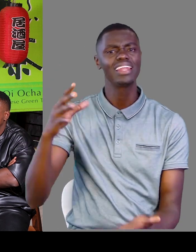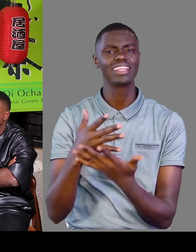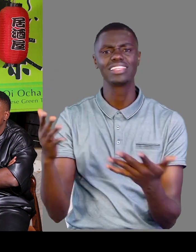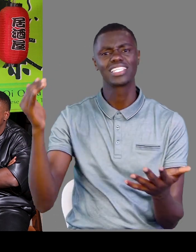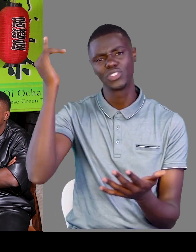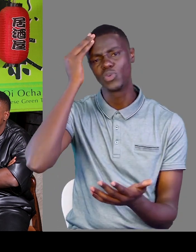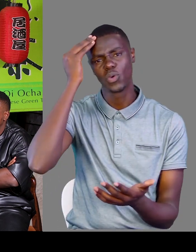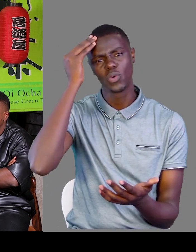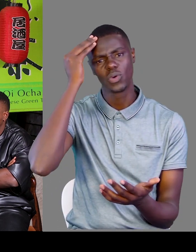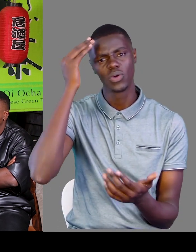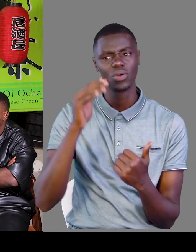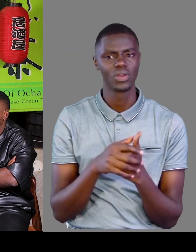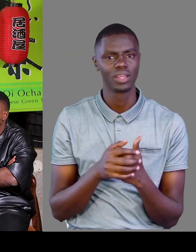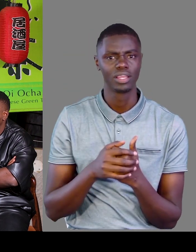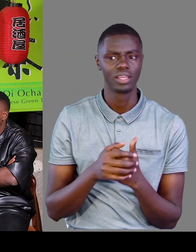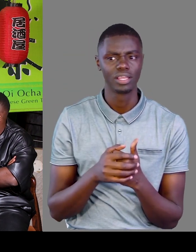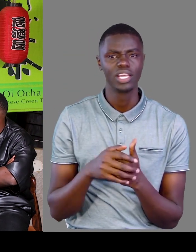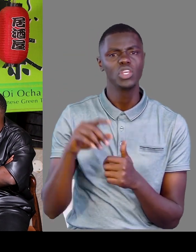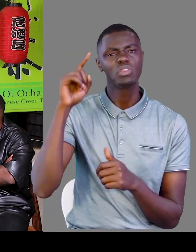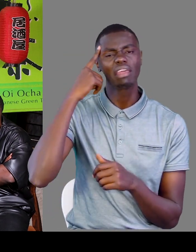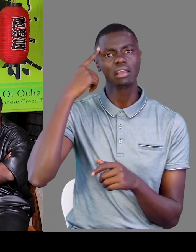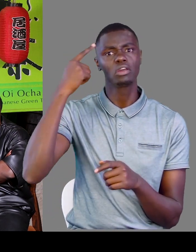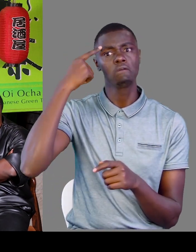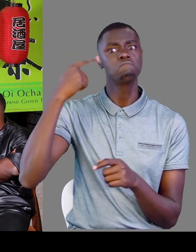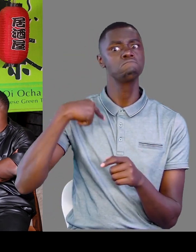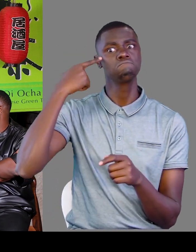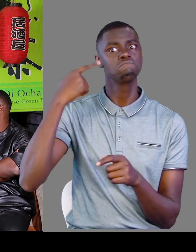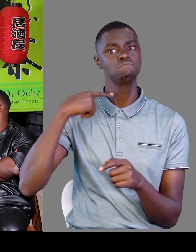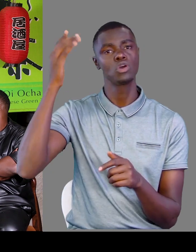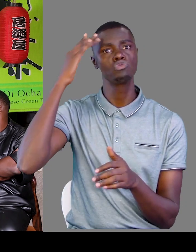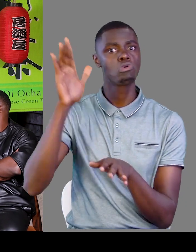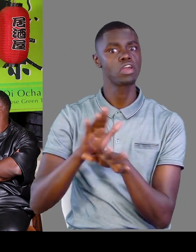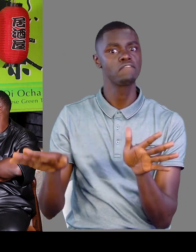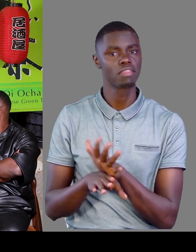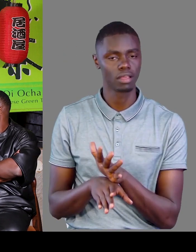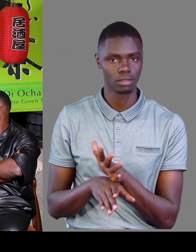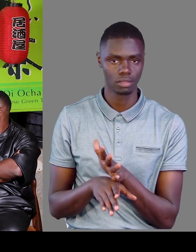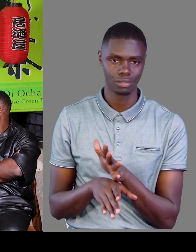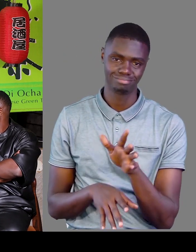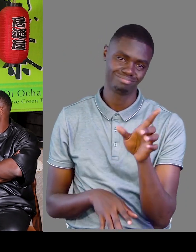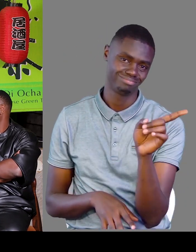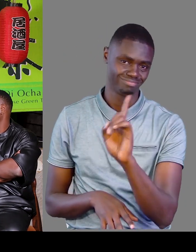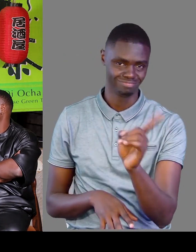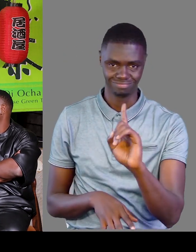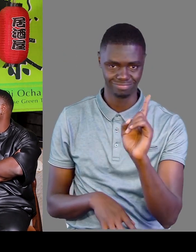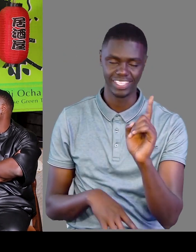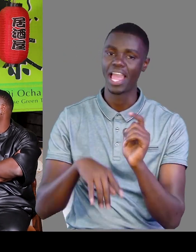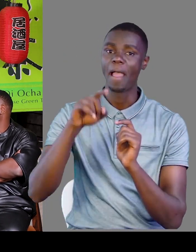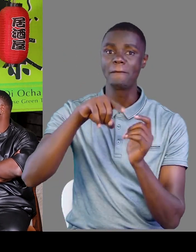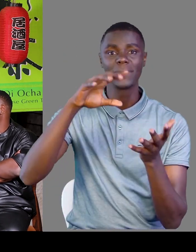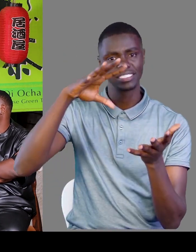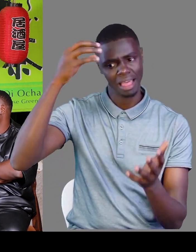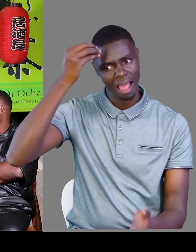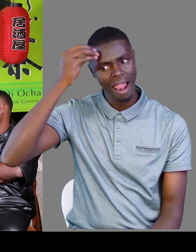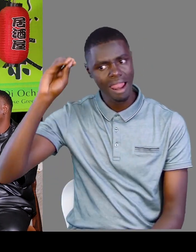Unlearn the things that you think you know. Unajua problem ya kila mtu ni ujuaji. Haujui lakini umeng'ang'ana na hiyo kitu hujui. Okay, so